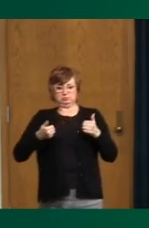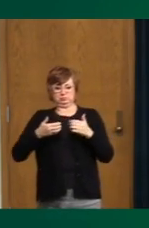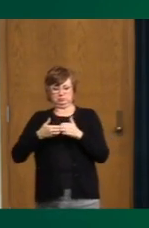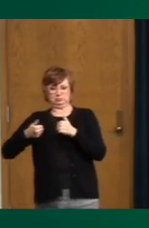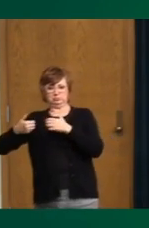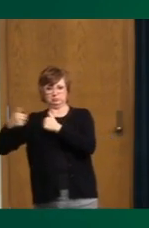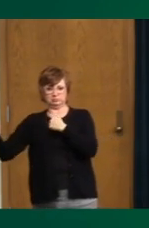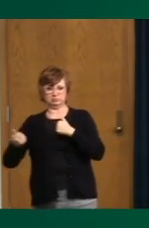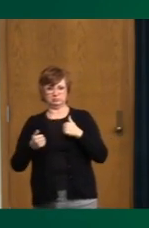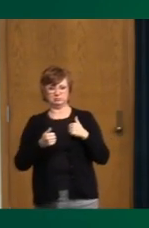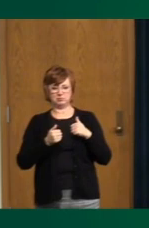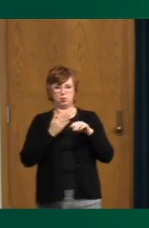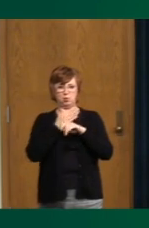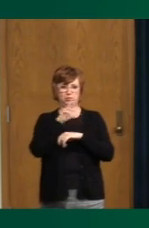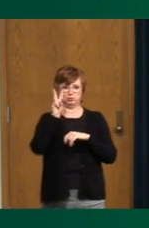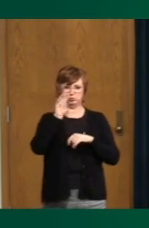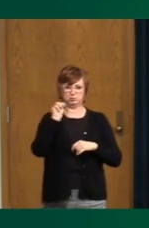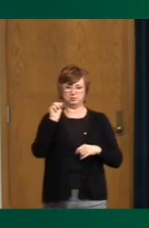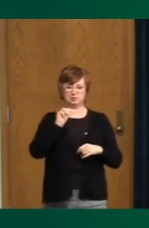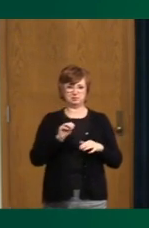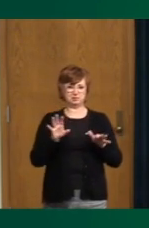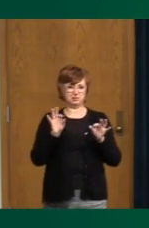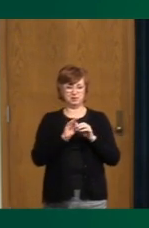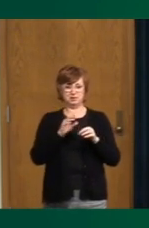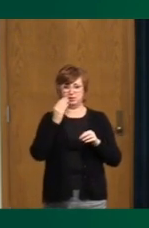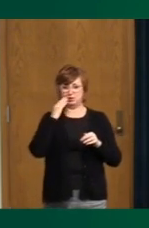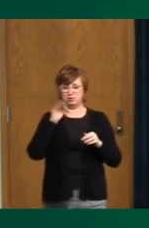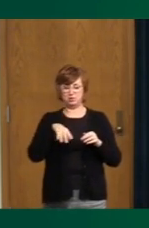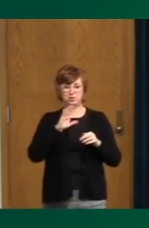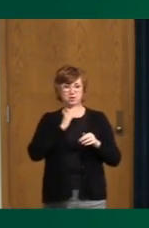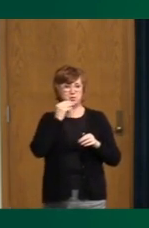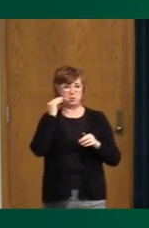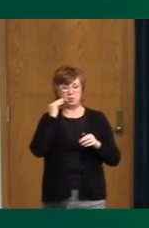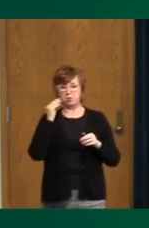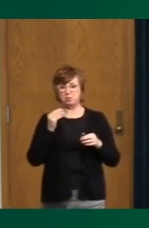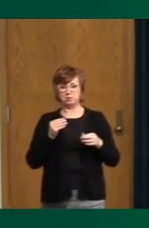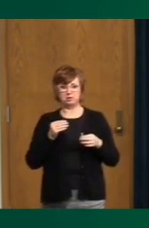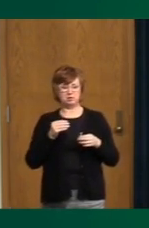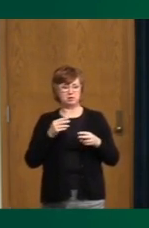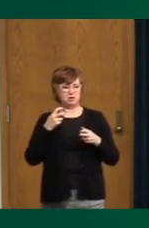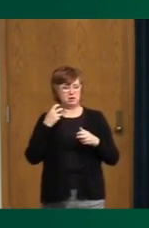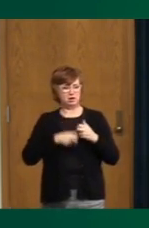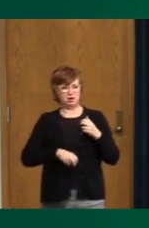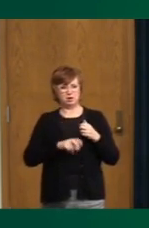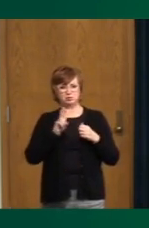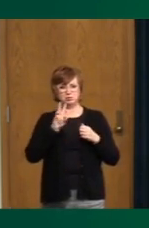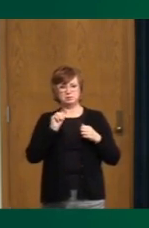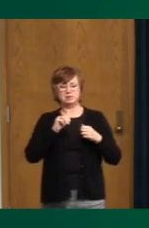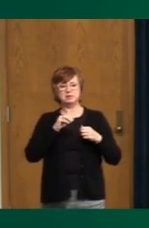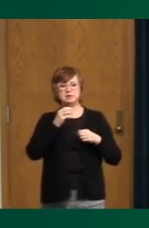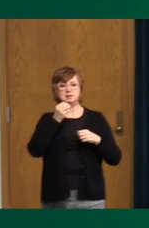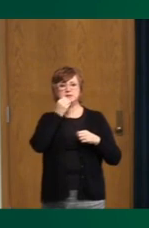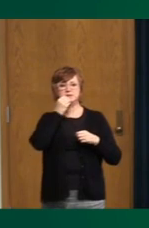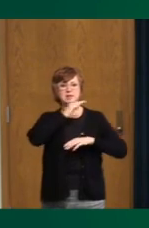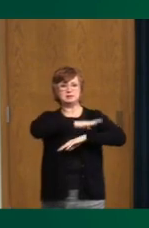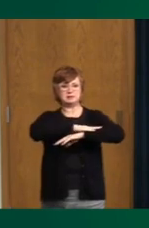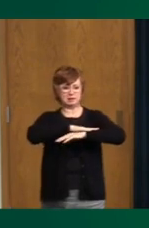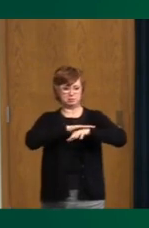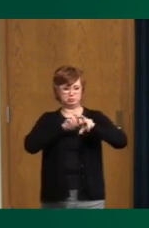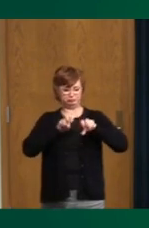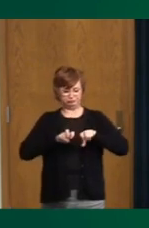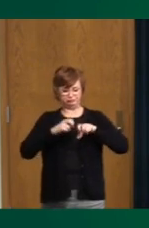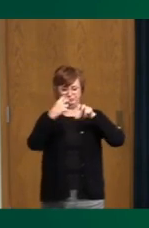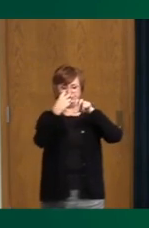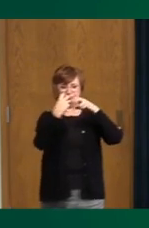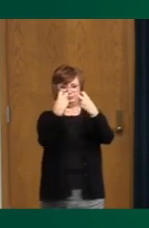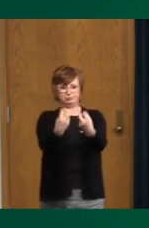a really important point, because obviously at home we saw that you just can't maintain the 2-meter distance. You have a dining table, you have some food. When friends